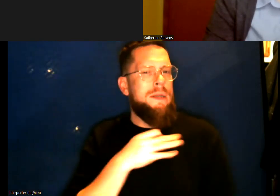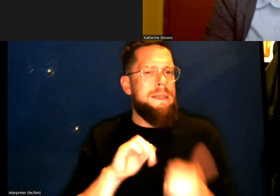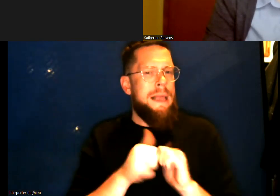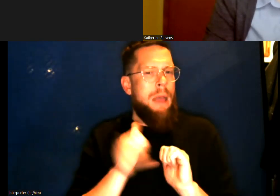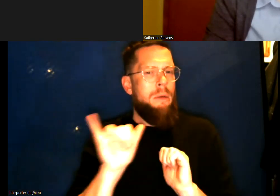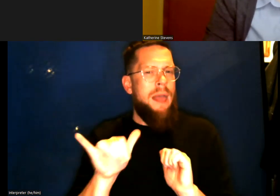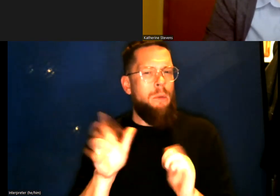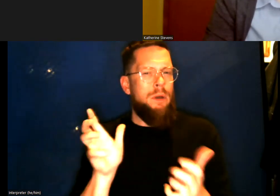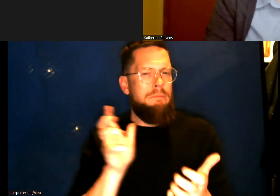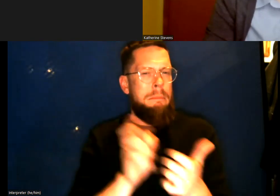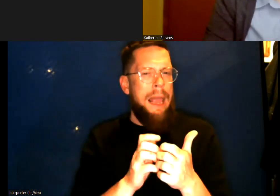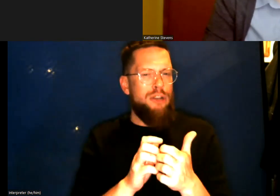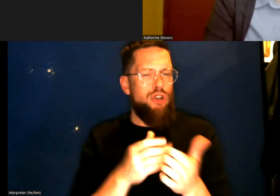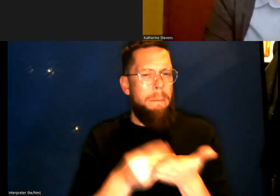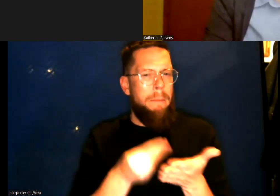out budgetary needs.